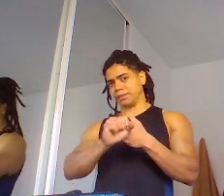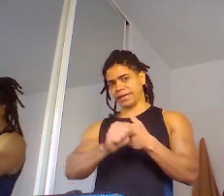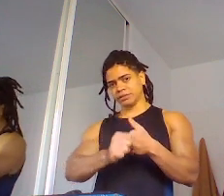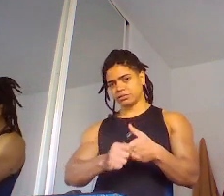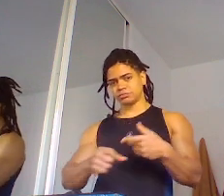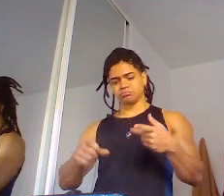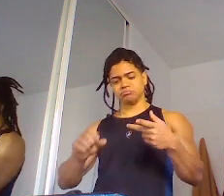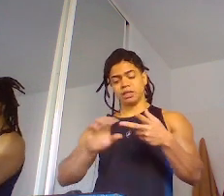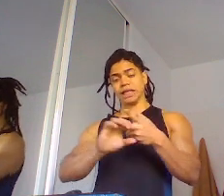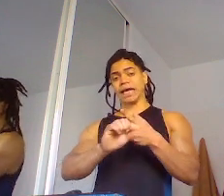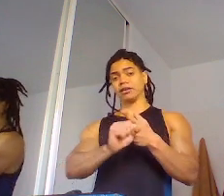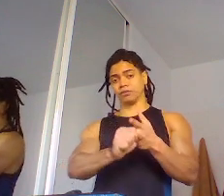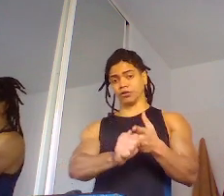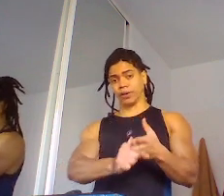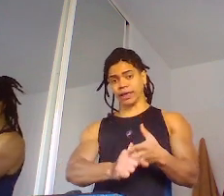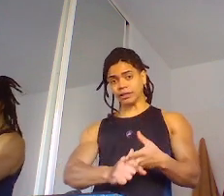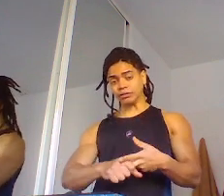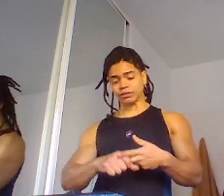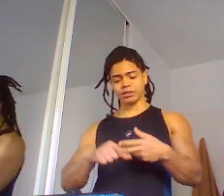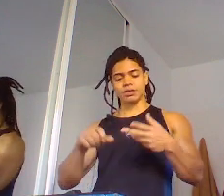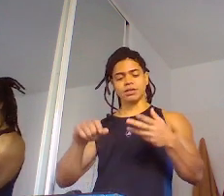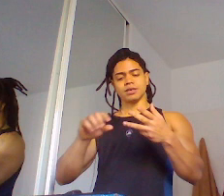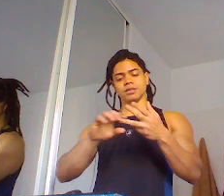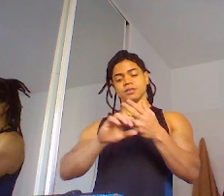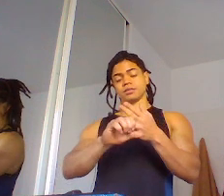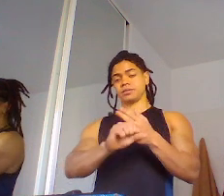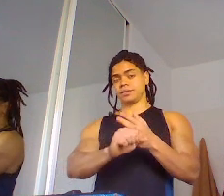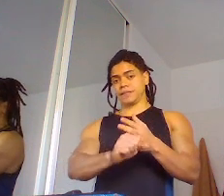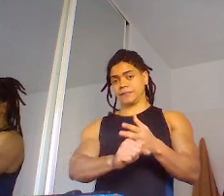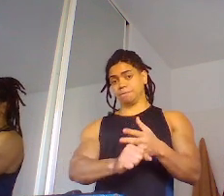the banks, line of credits,